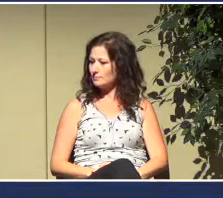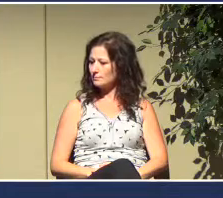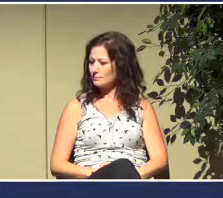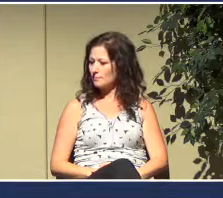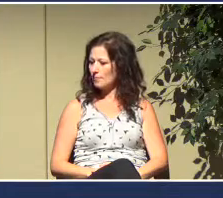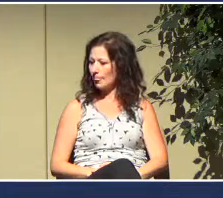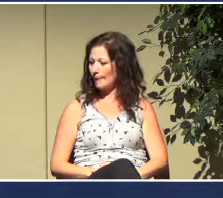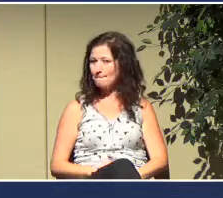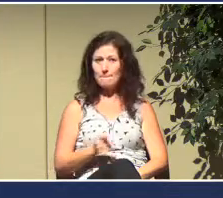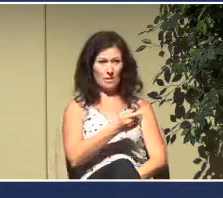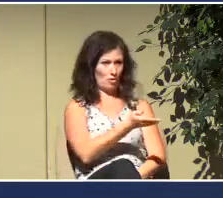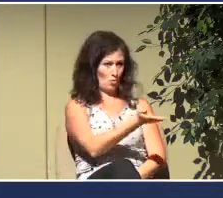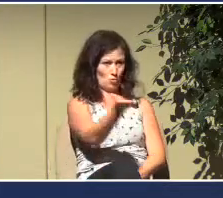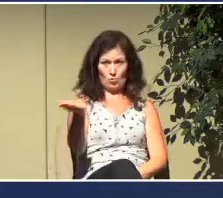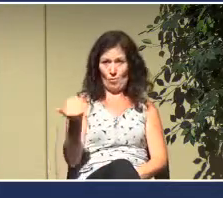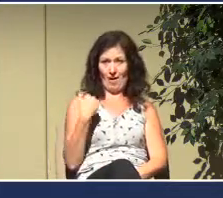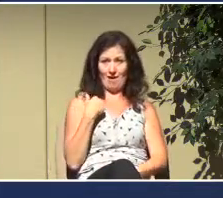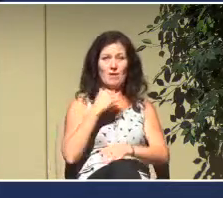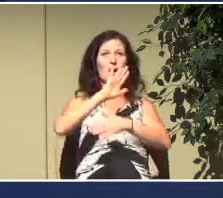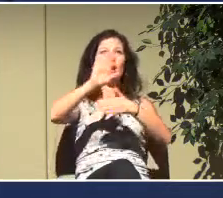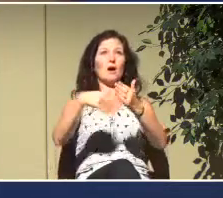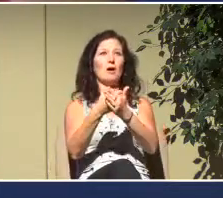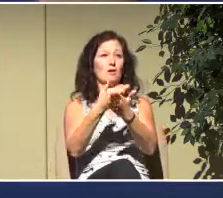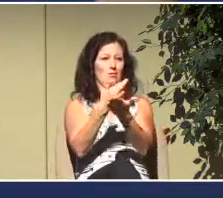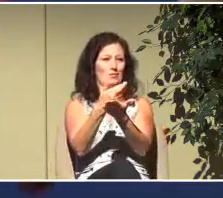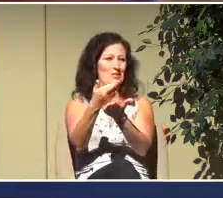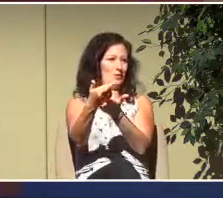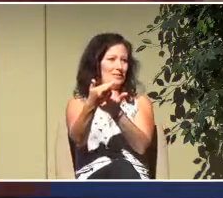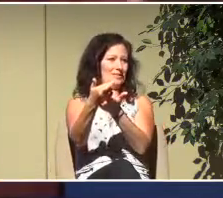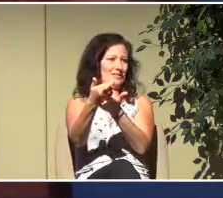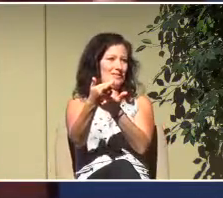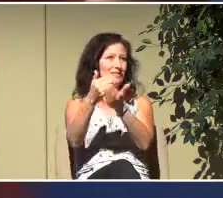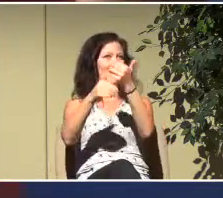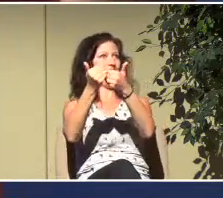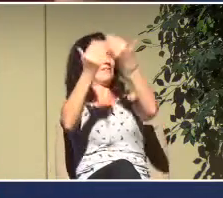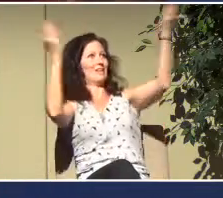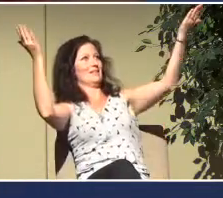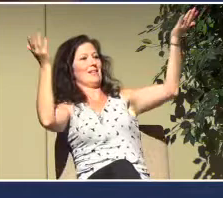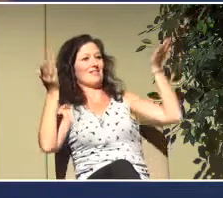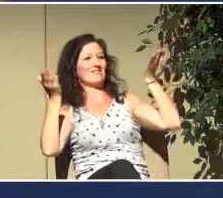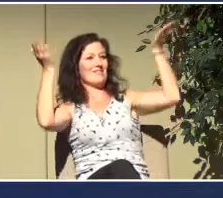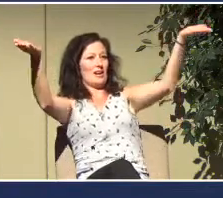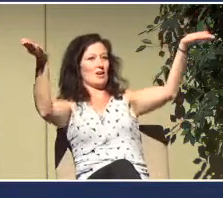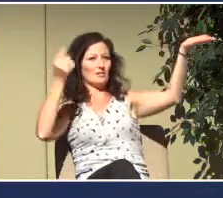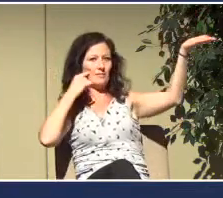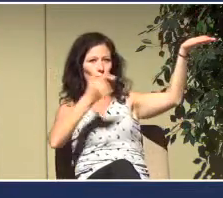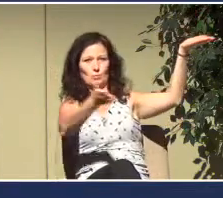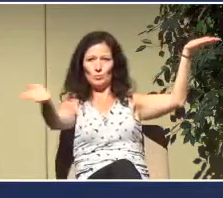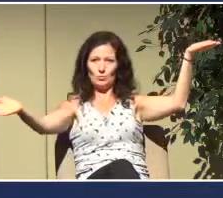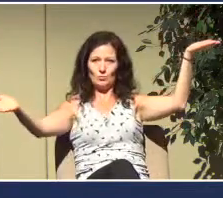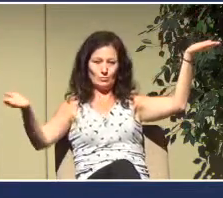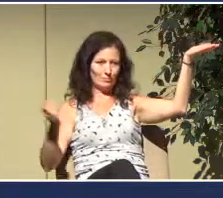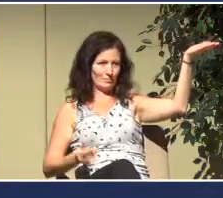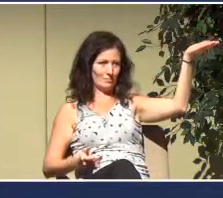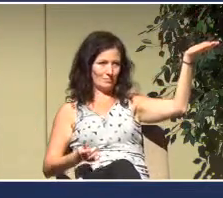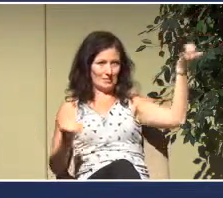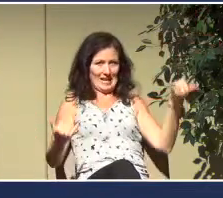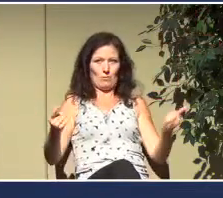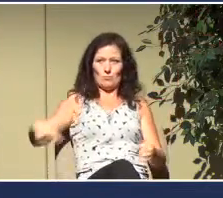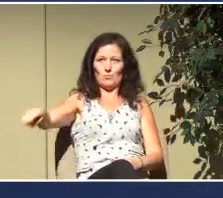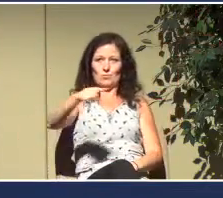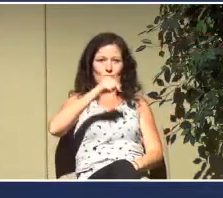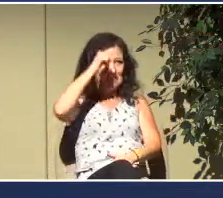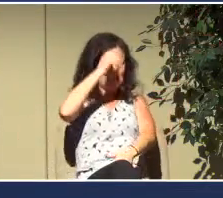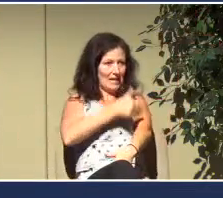you have all the resources of heaven itself at your disposal as a child of God.